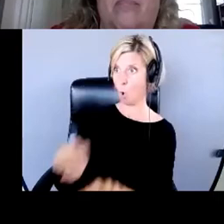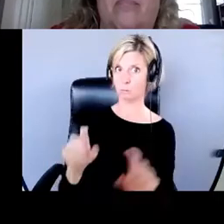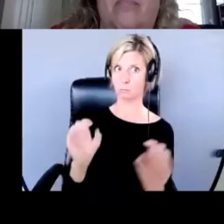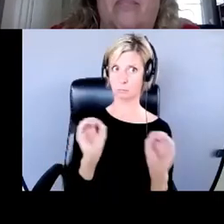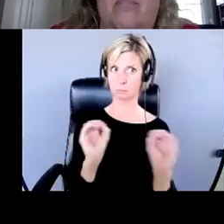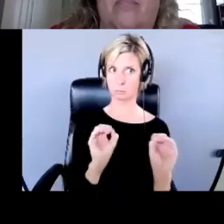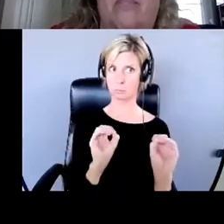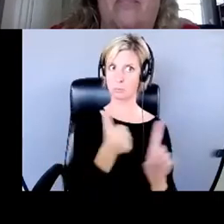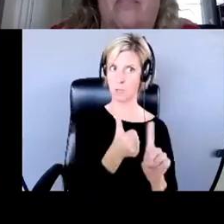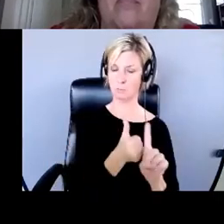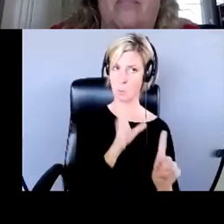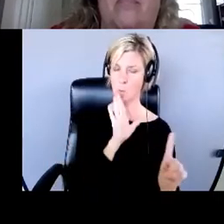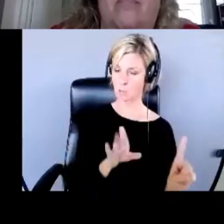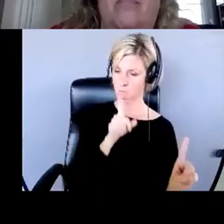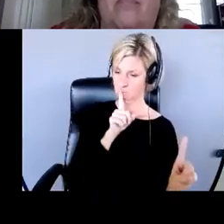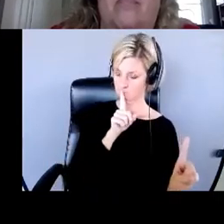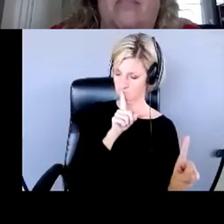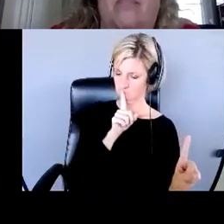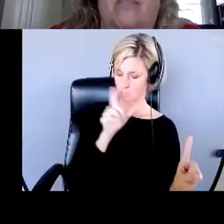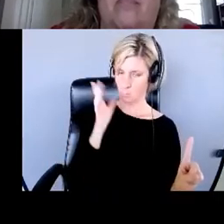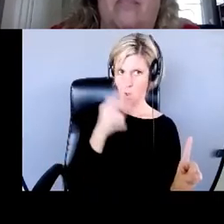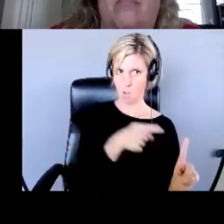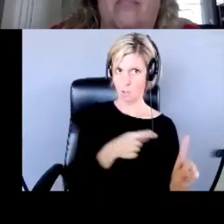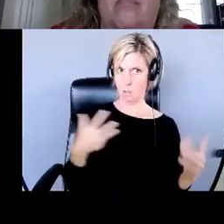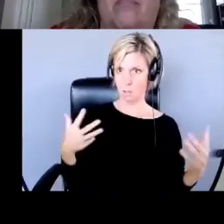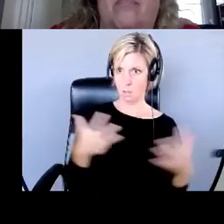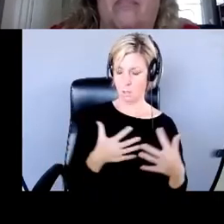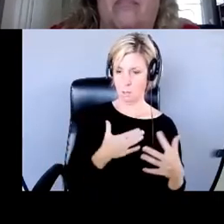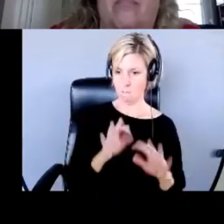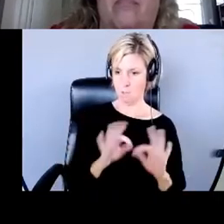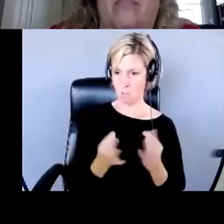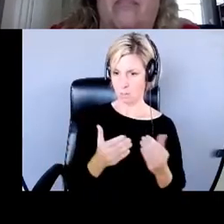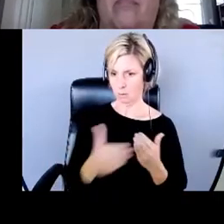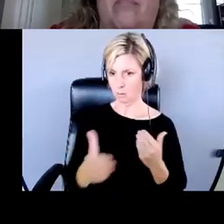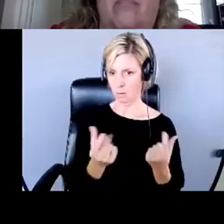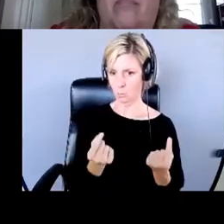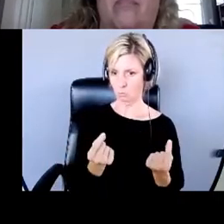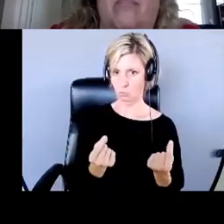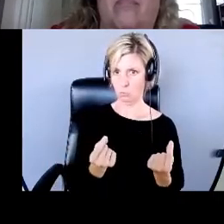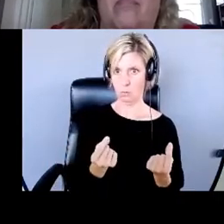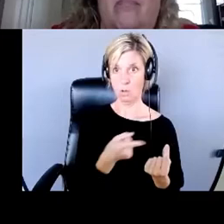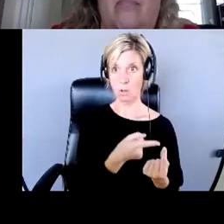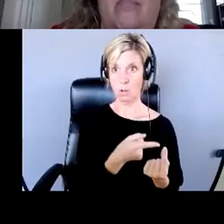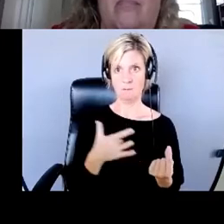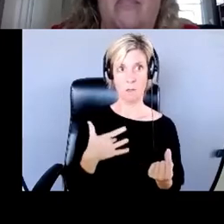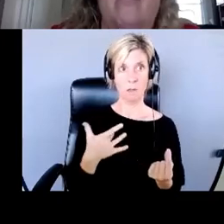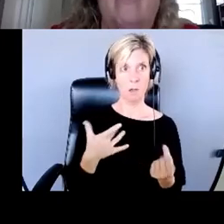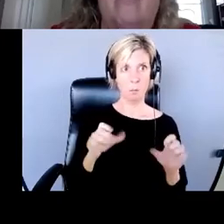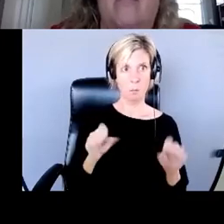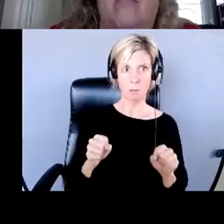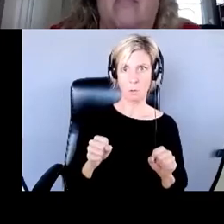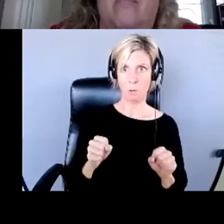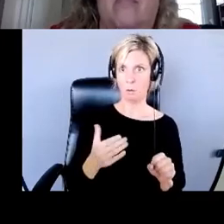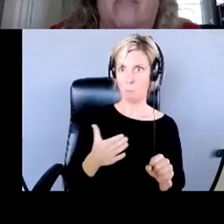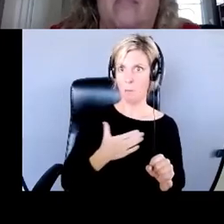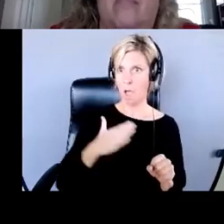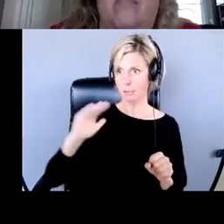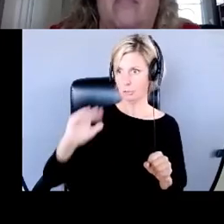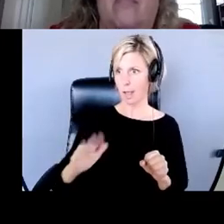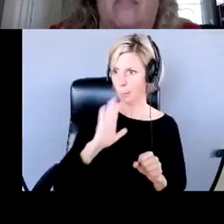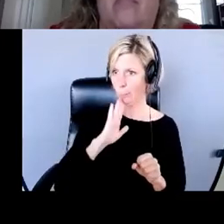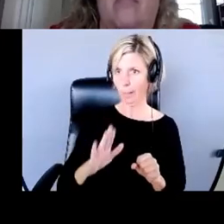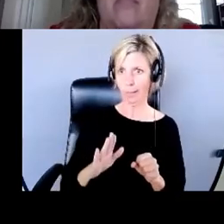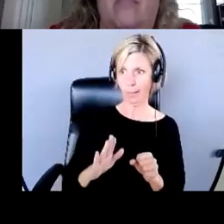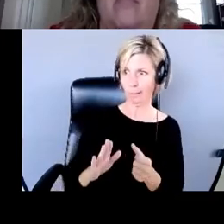And no older person wants to put themselves in jeopardy that they're going to lose a relationship that they're dependent on or cause